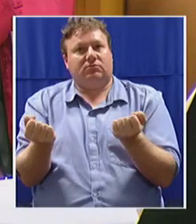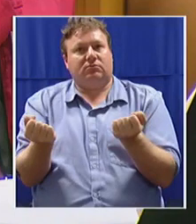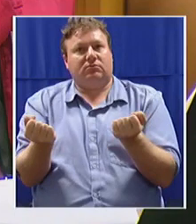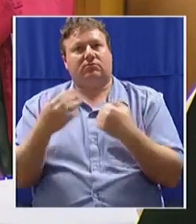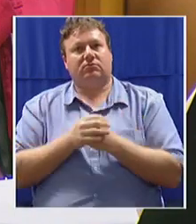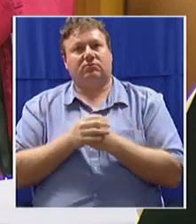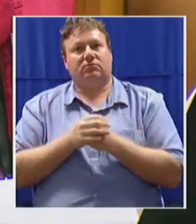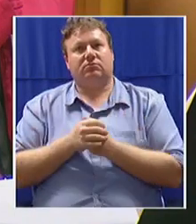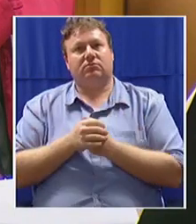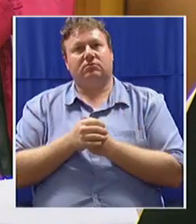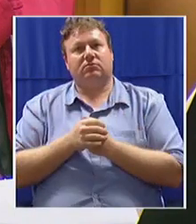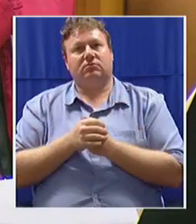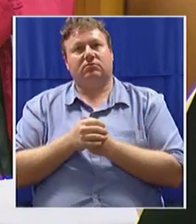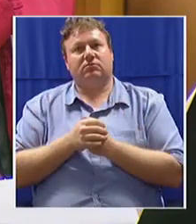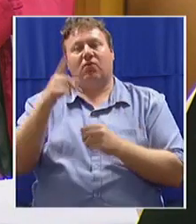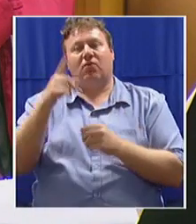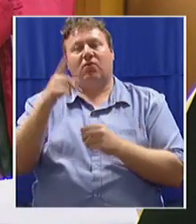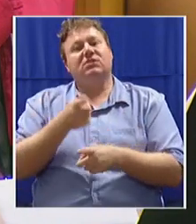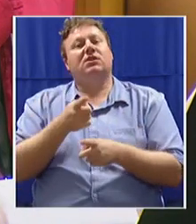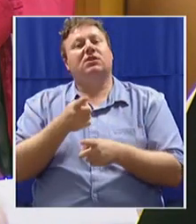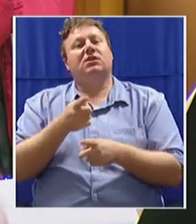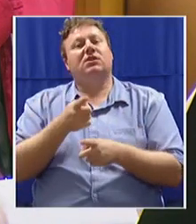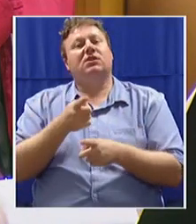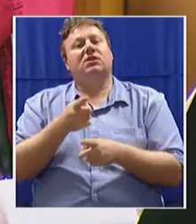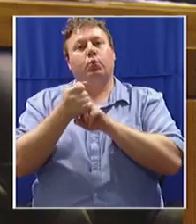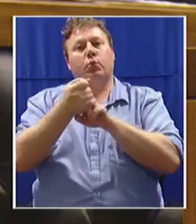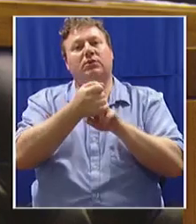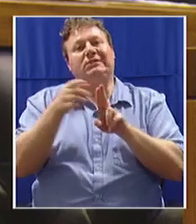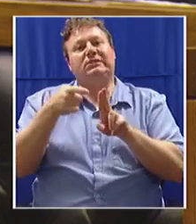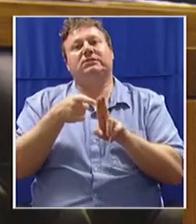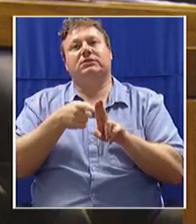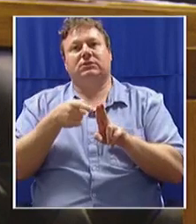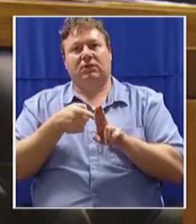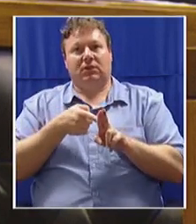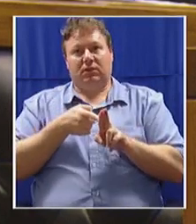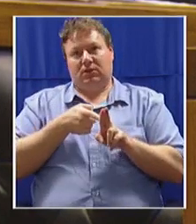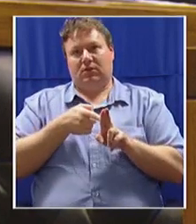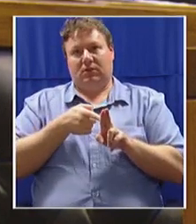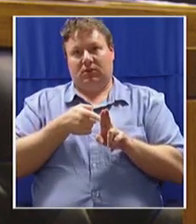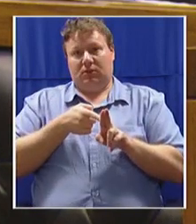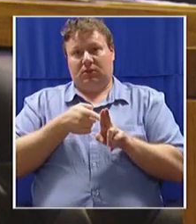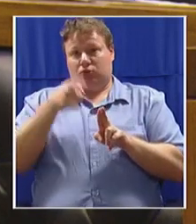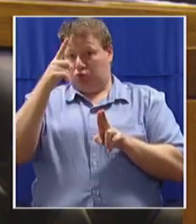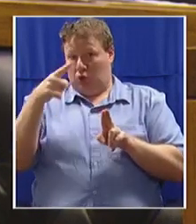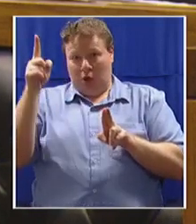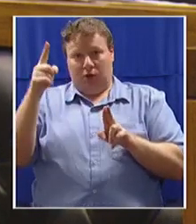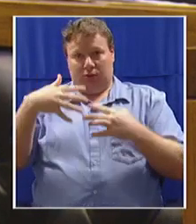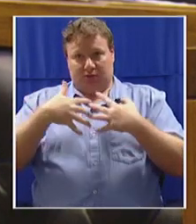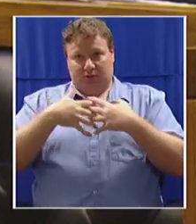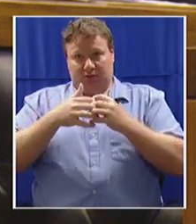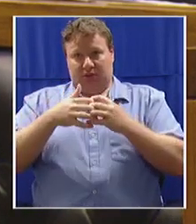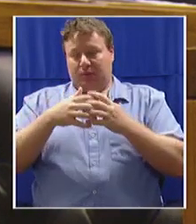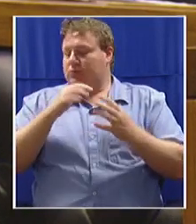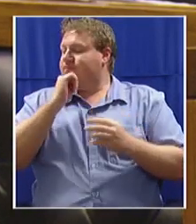As to determine whether that unit was correctly established or not